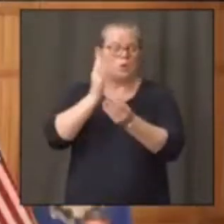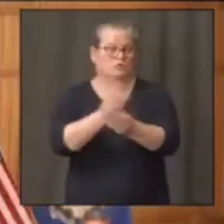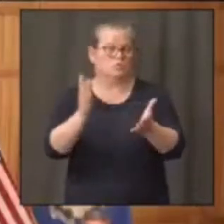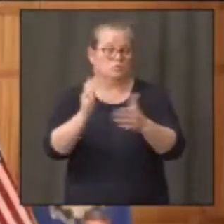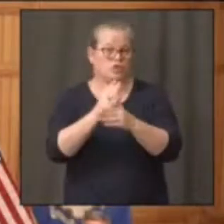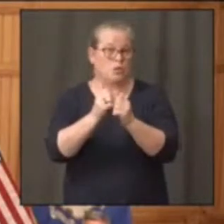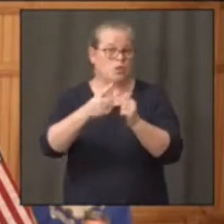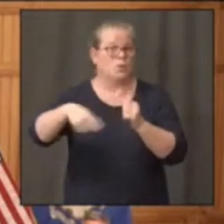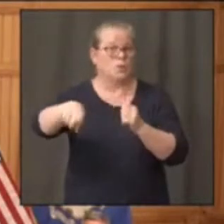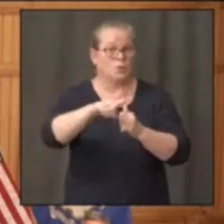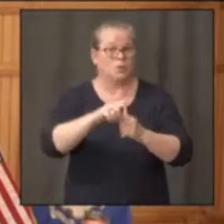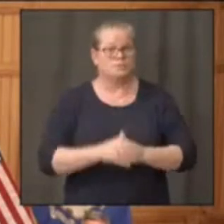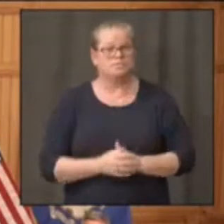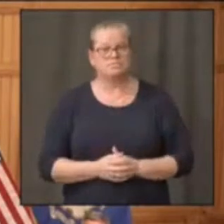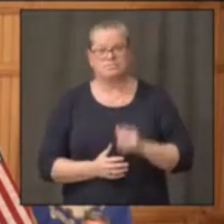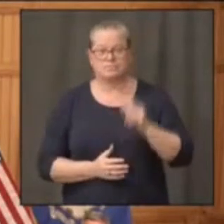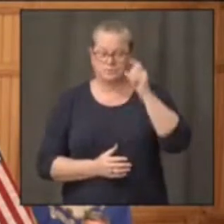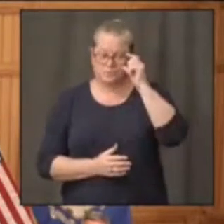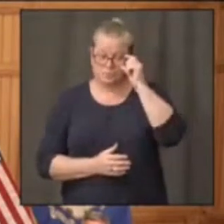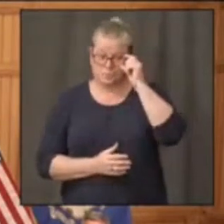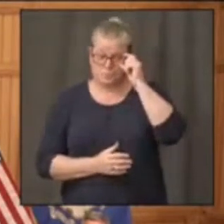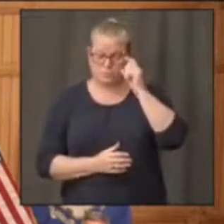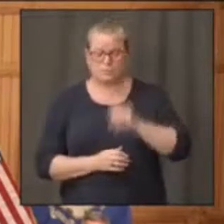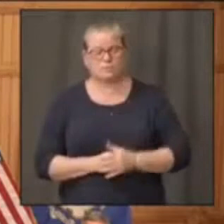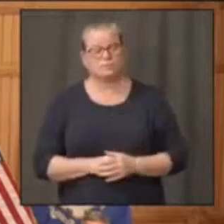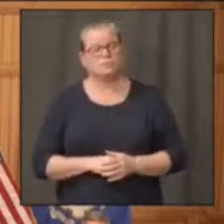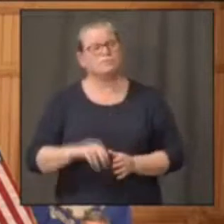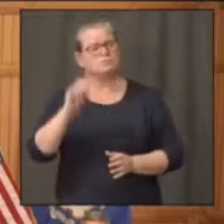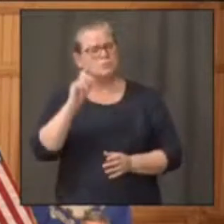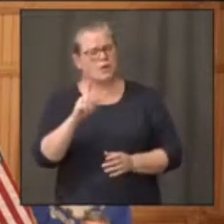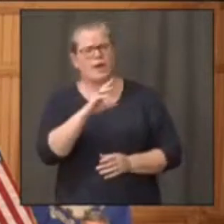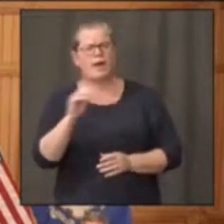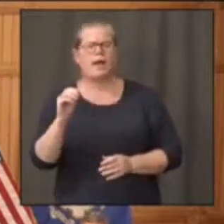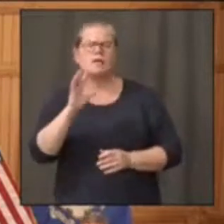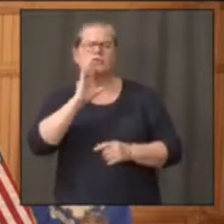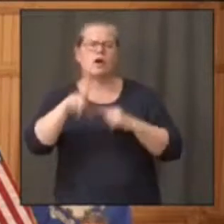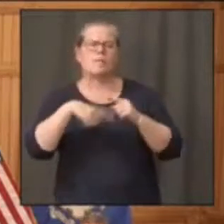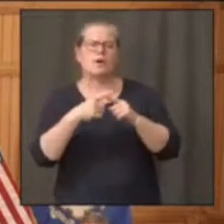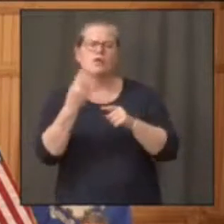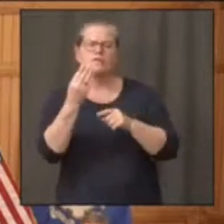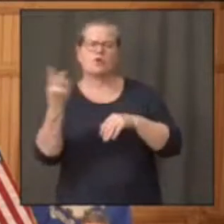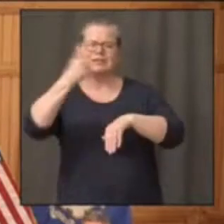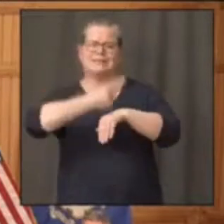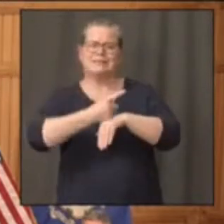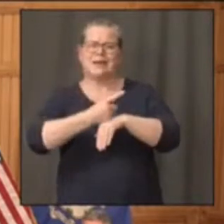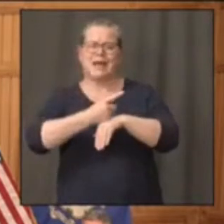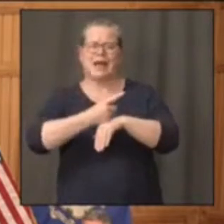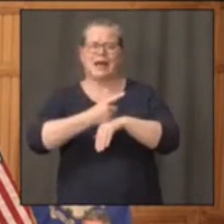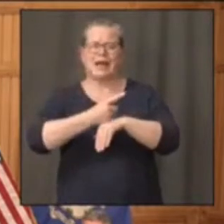Okay. Just in one other area, going to the 14-day quarantine,